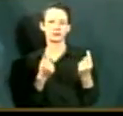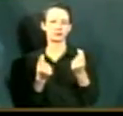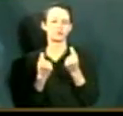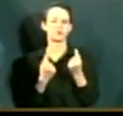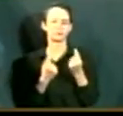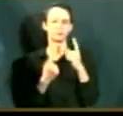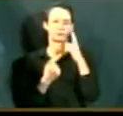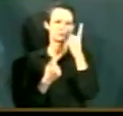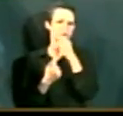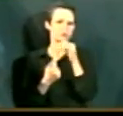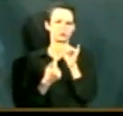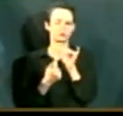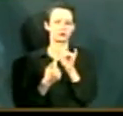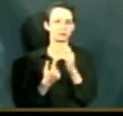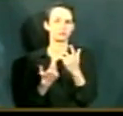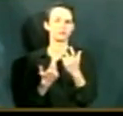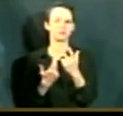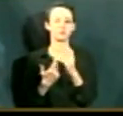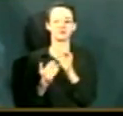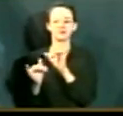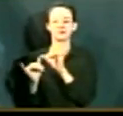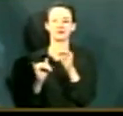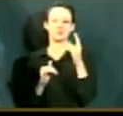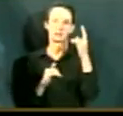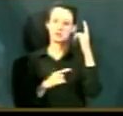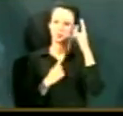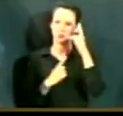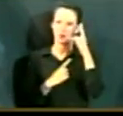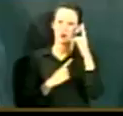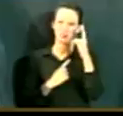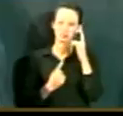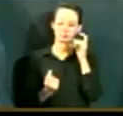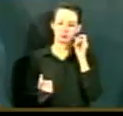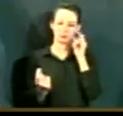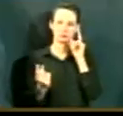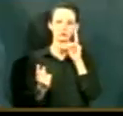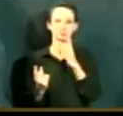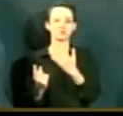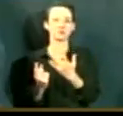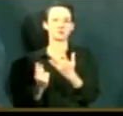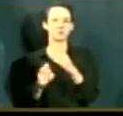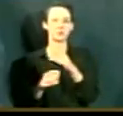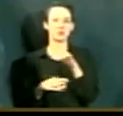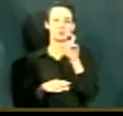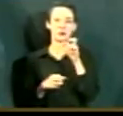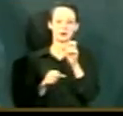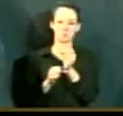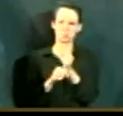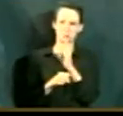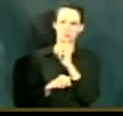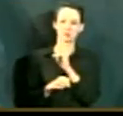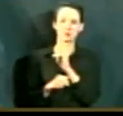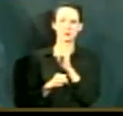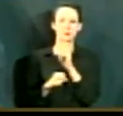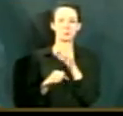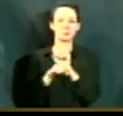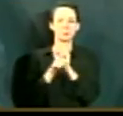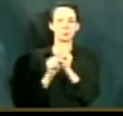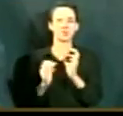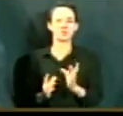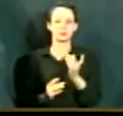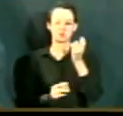I think same thought crossed my mind that we need to make sure that employees understand the difference